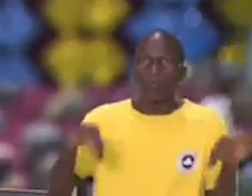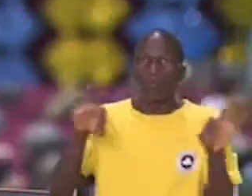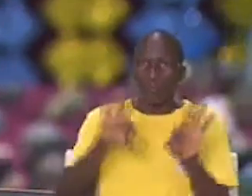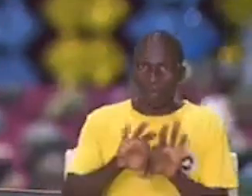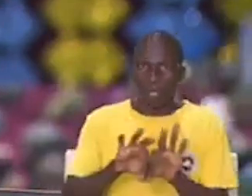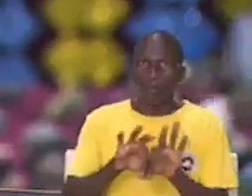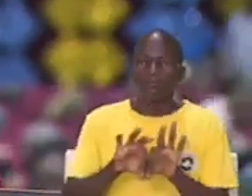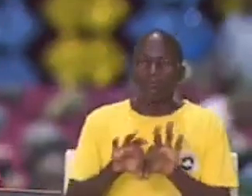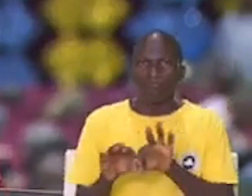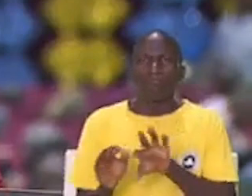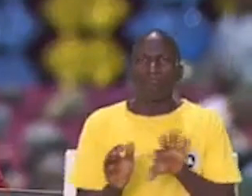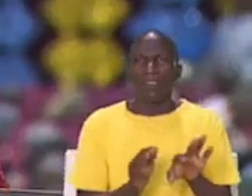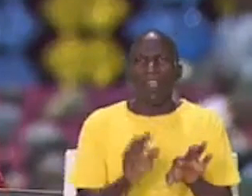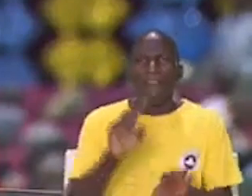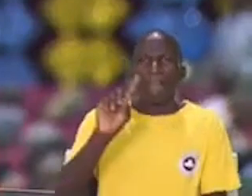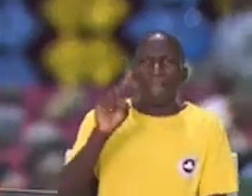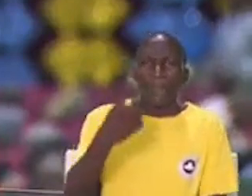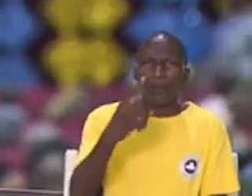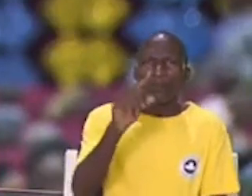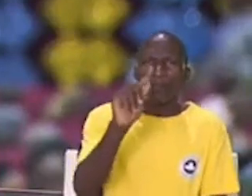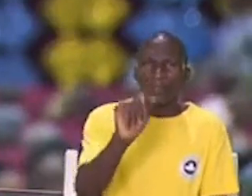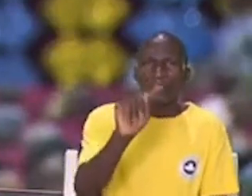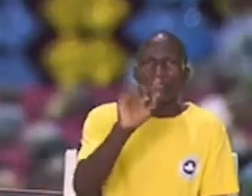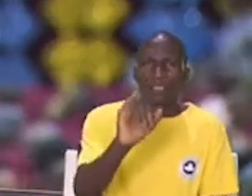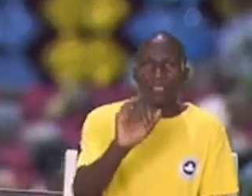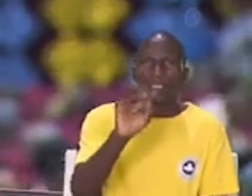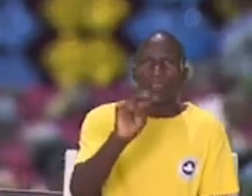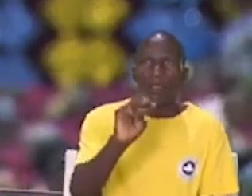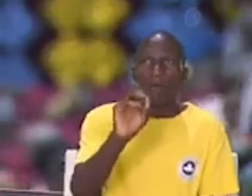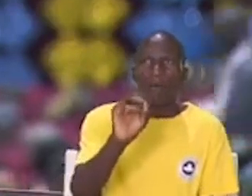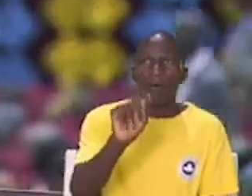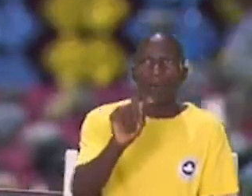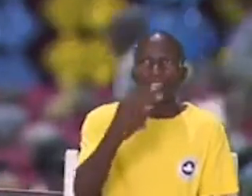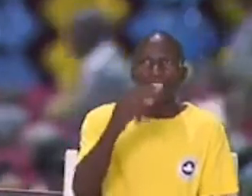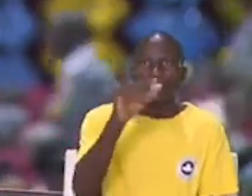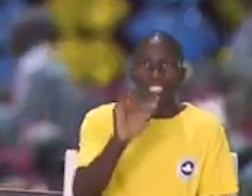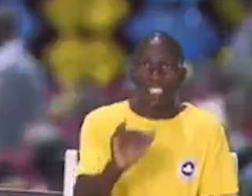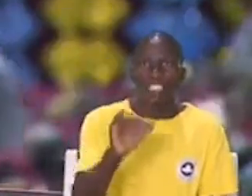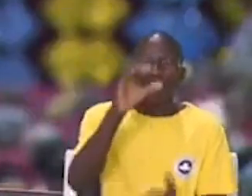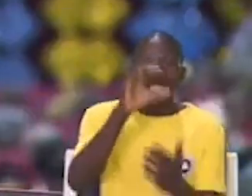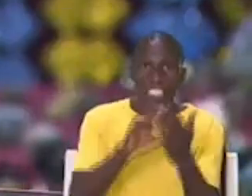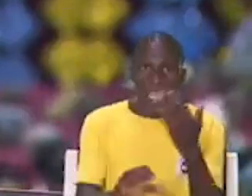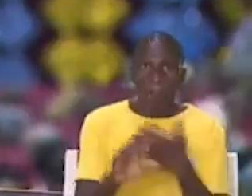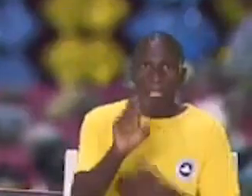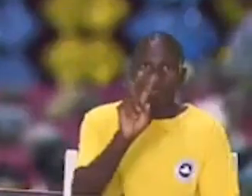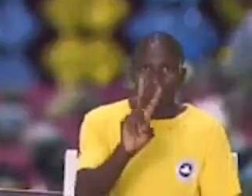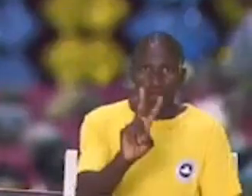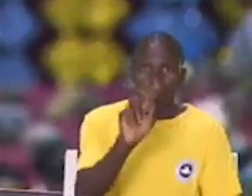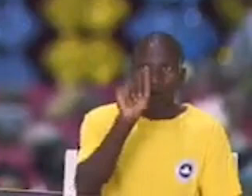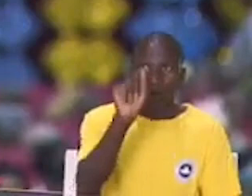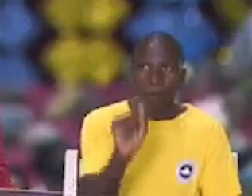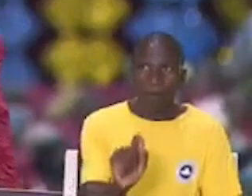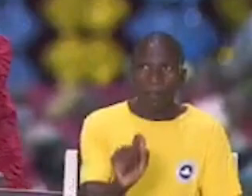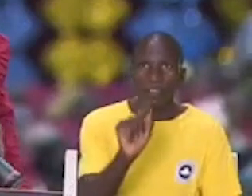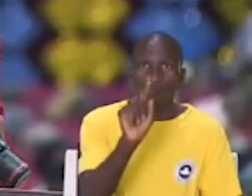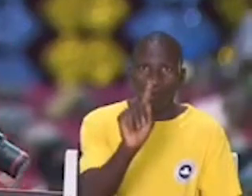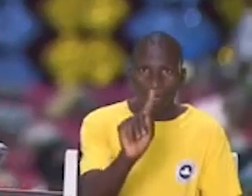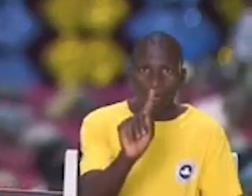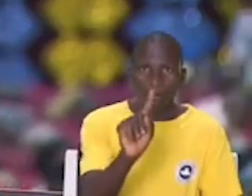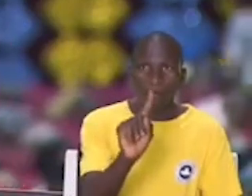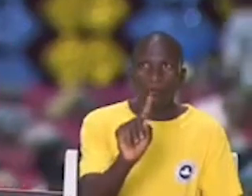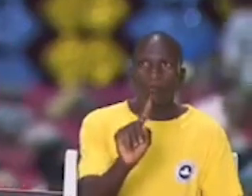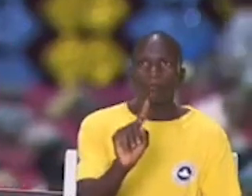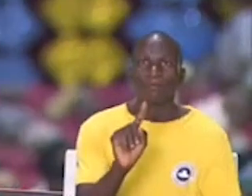In 1 Timothy chapter 2, verse 1, we are